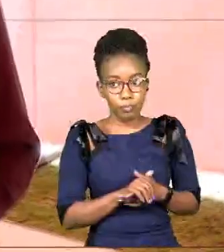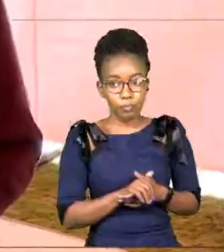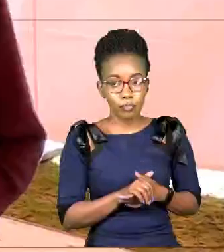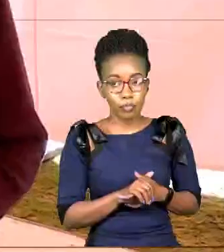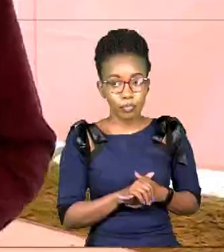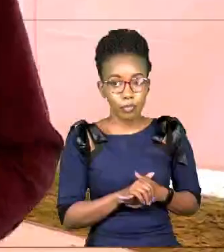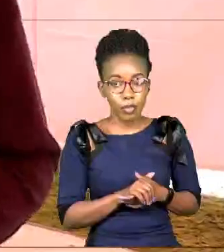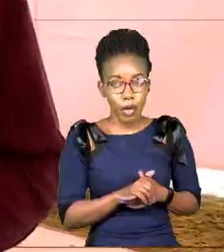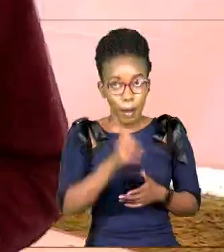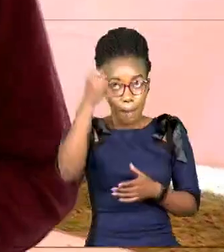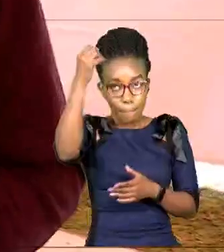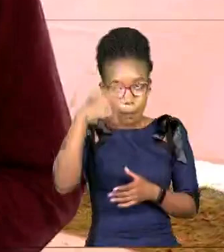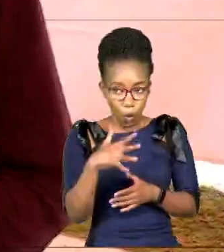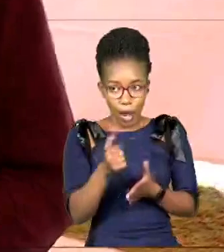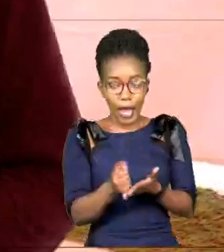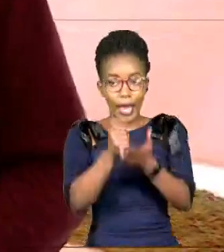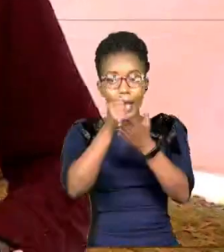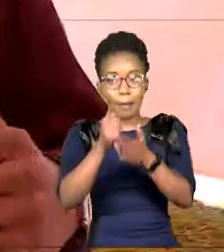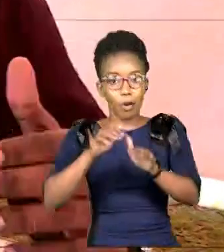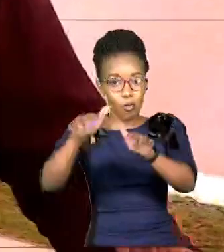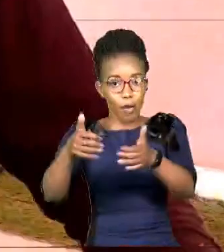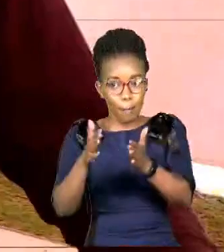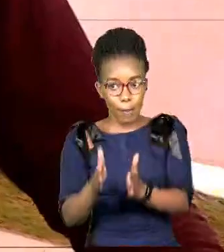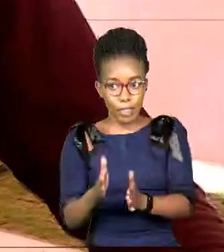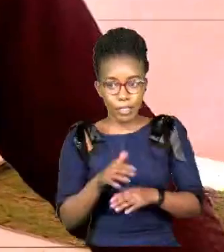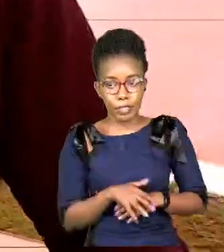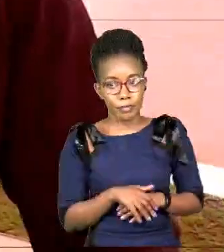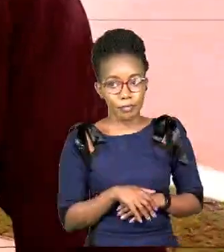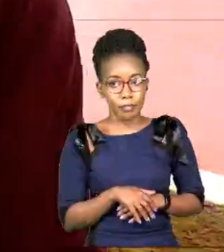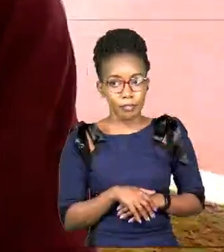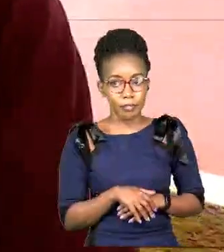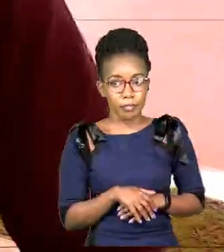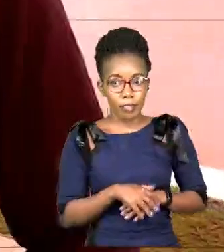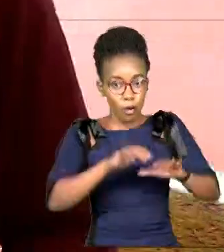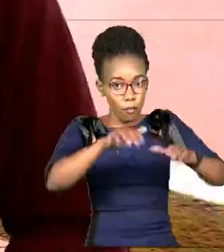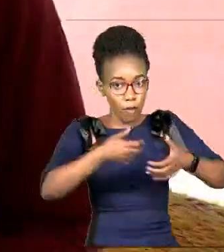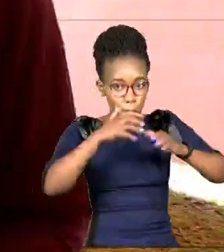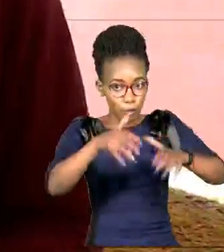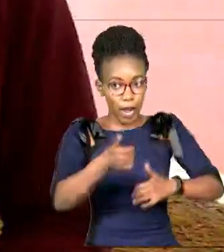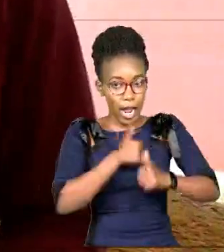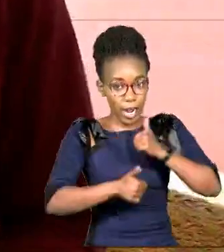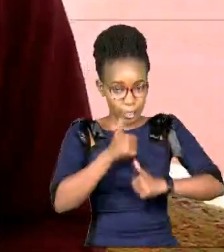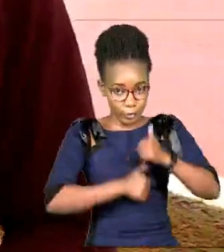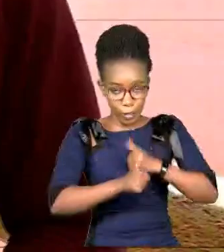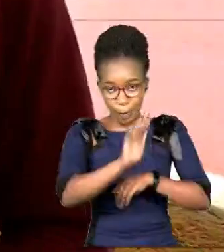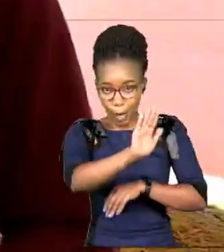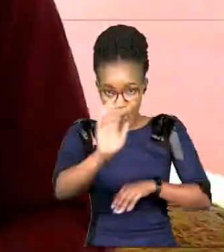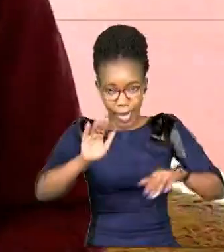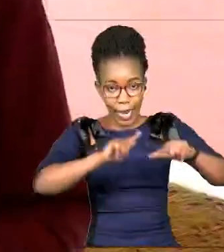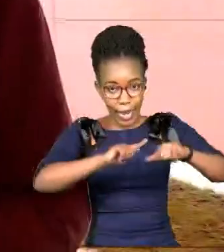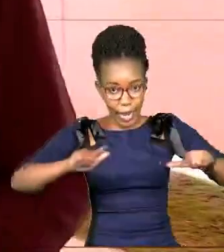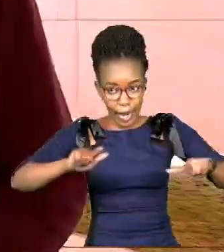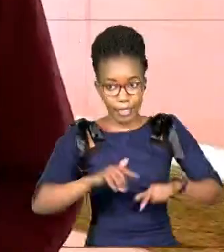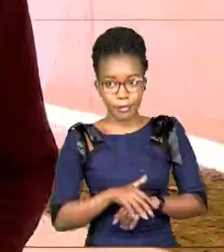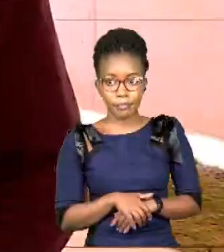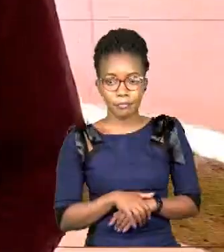power output that will enable small-scale farmers to actually do small-scale farming activities at their land and cut